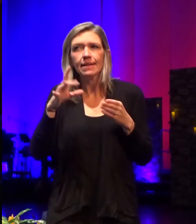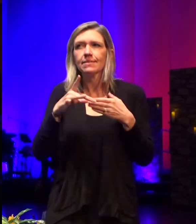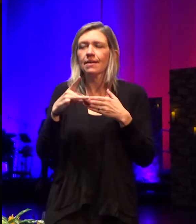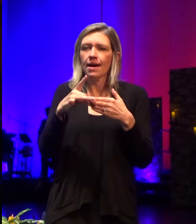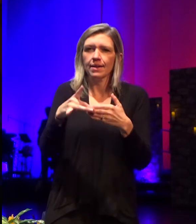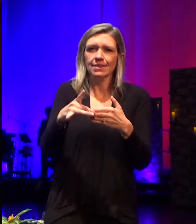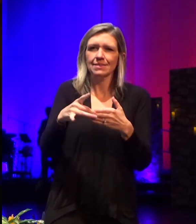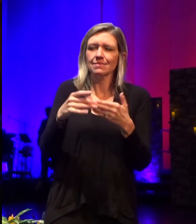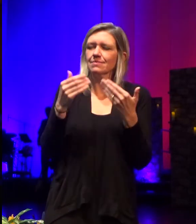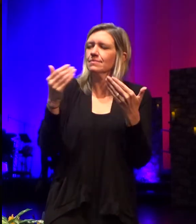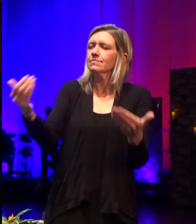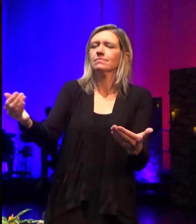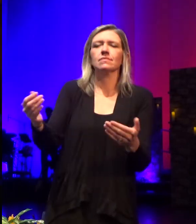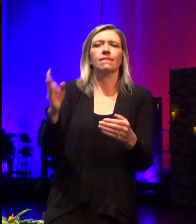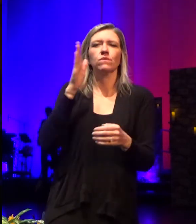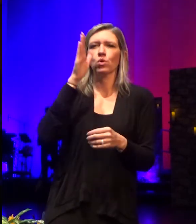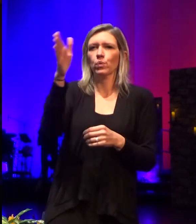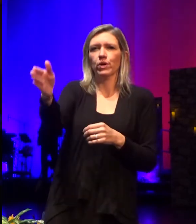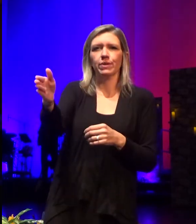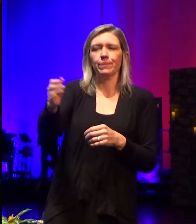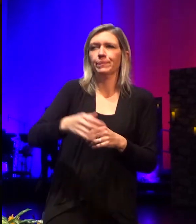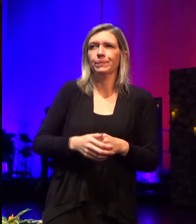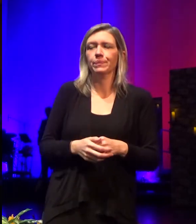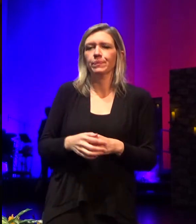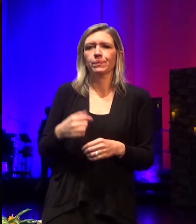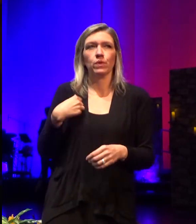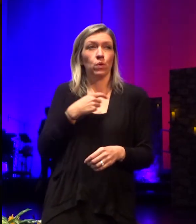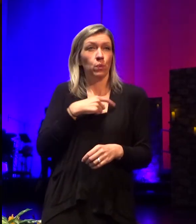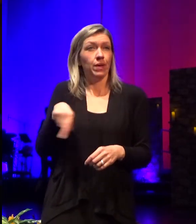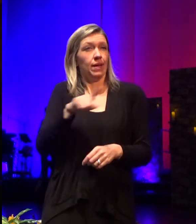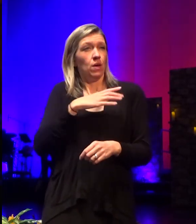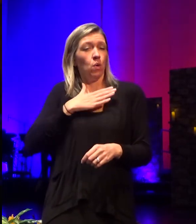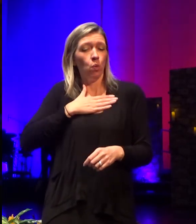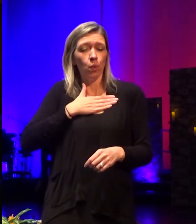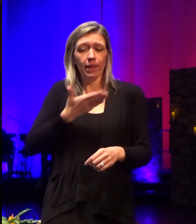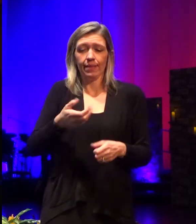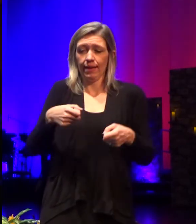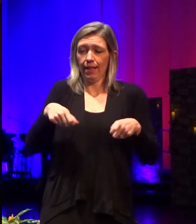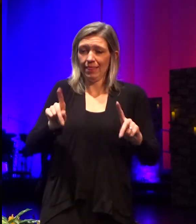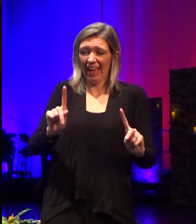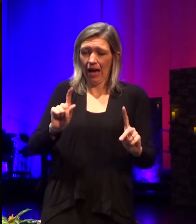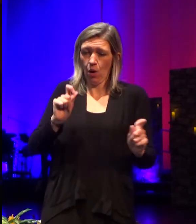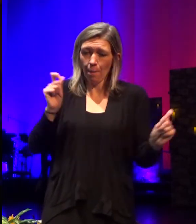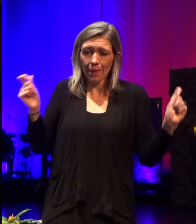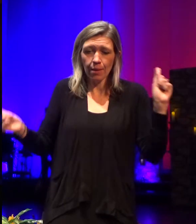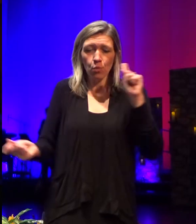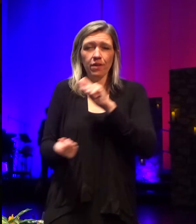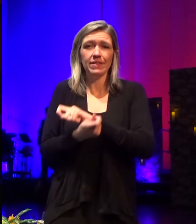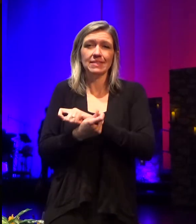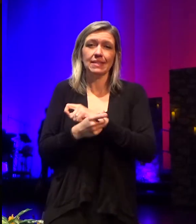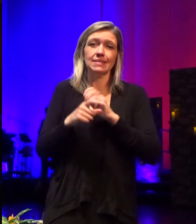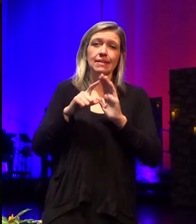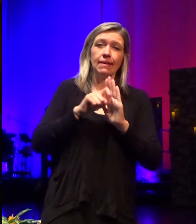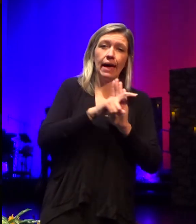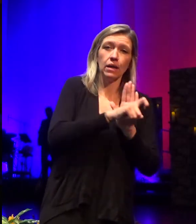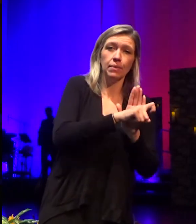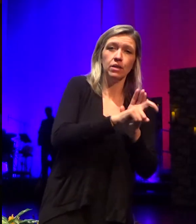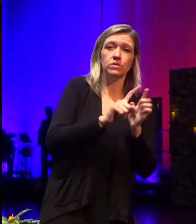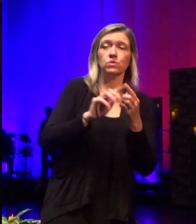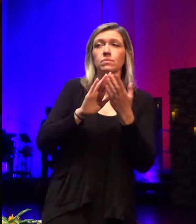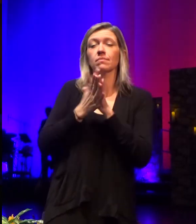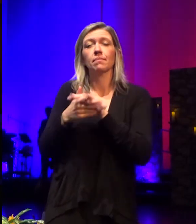Lead us forward as we willingly allow a metamorphosis from caterpillar to butterfly in some